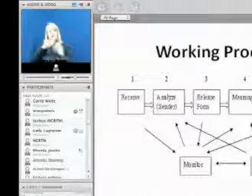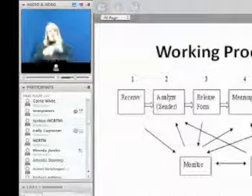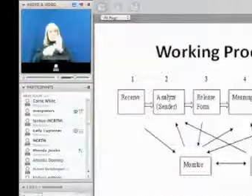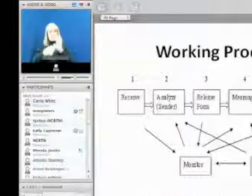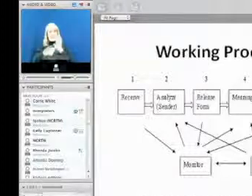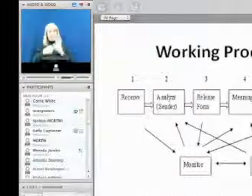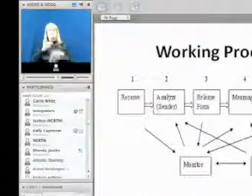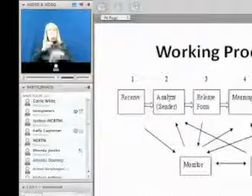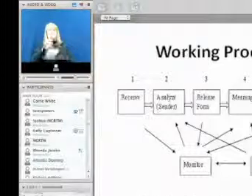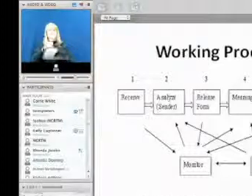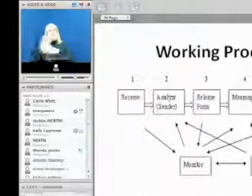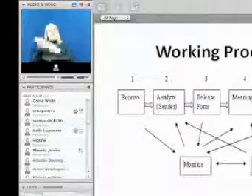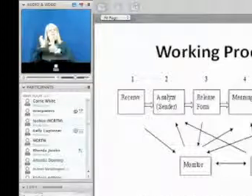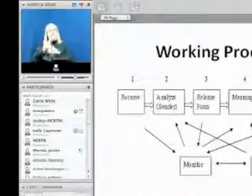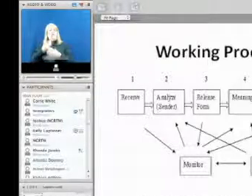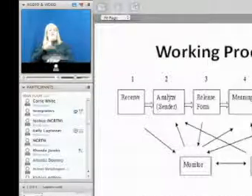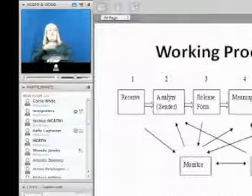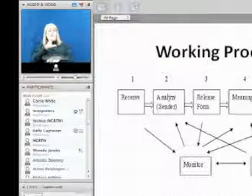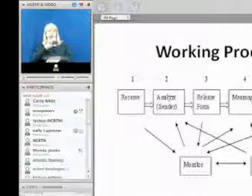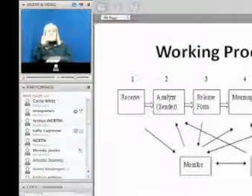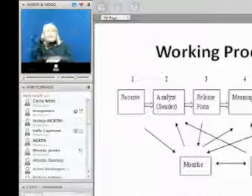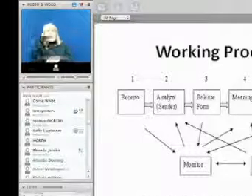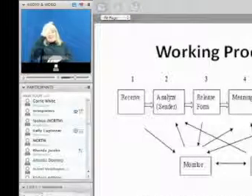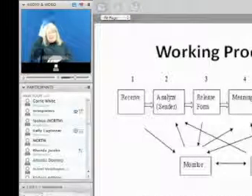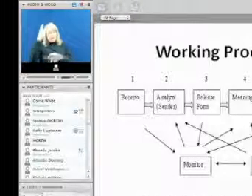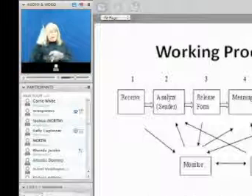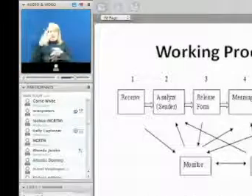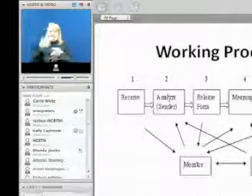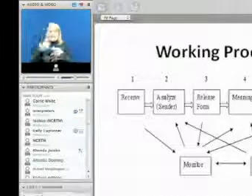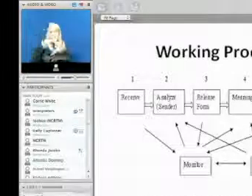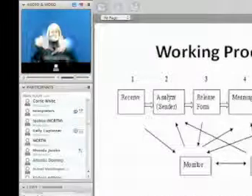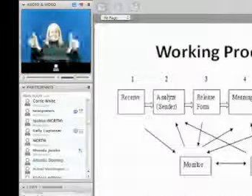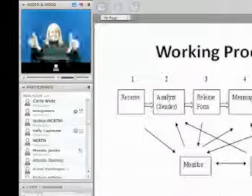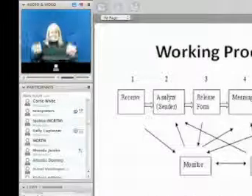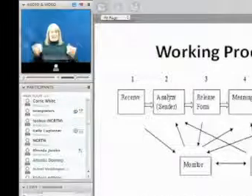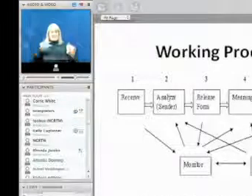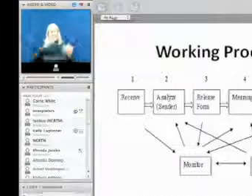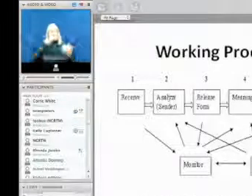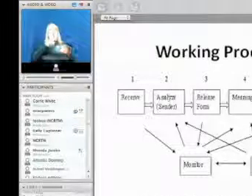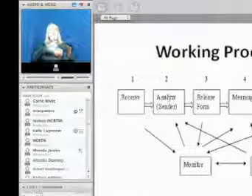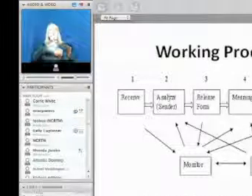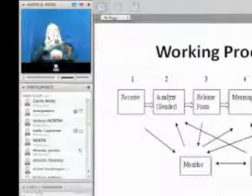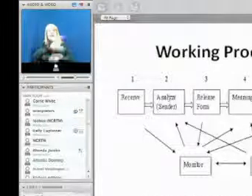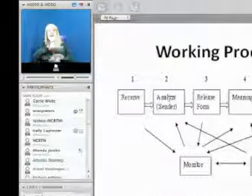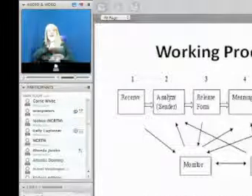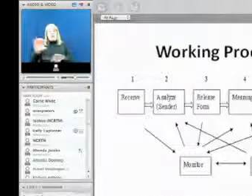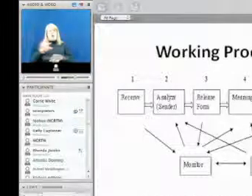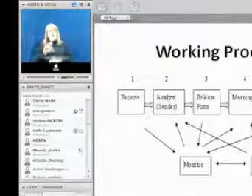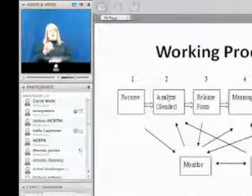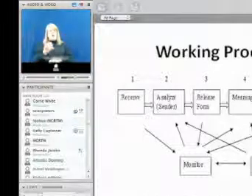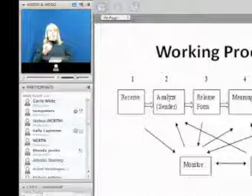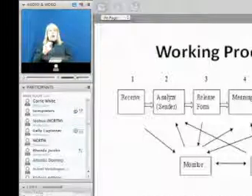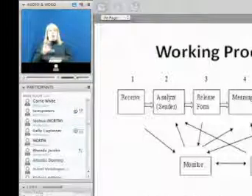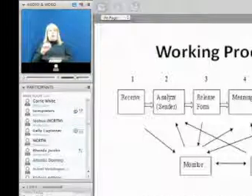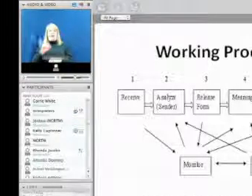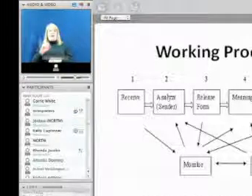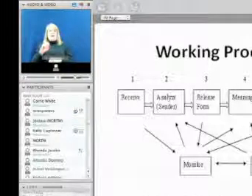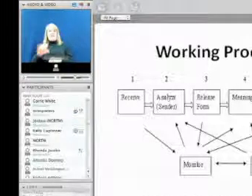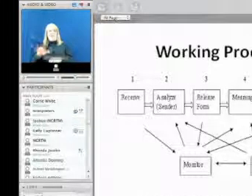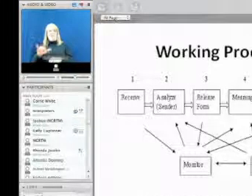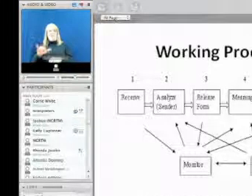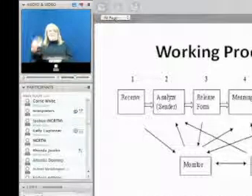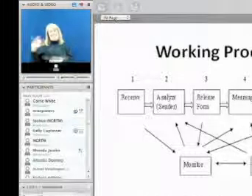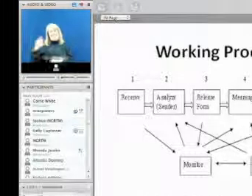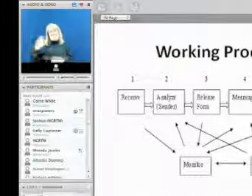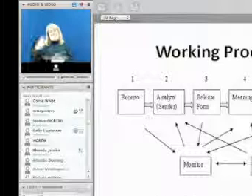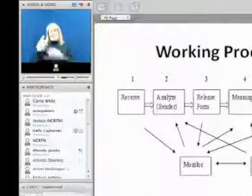Coakley, and it's put into the form that you see here by Ron Coffey, who's no longer with us when we were in graduate school at Western Maryland